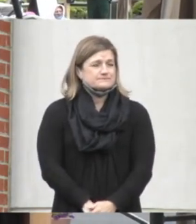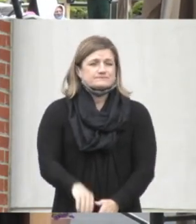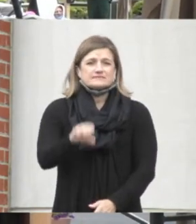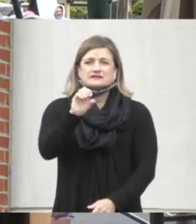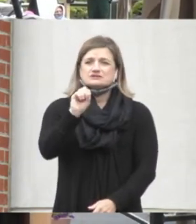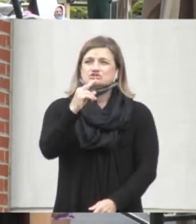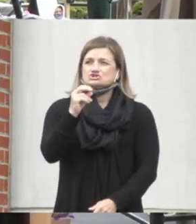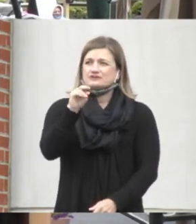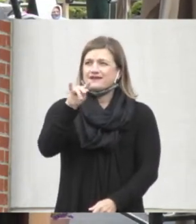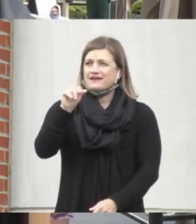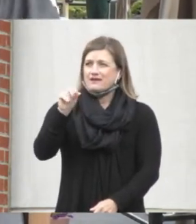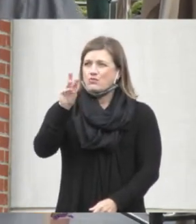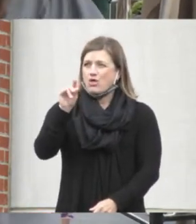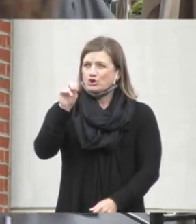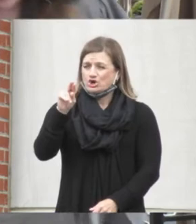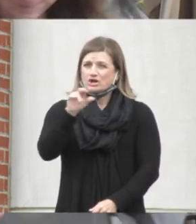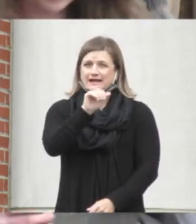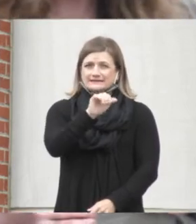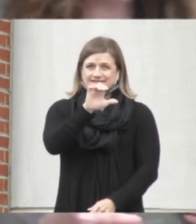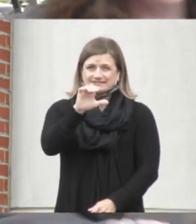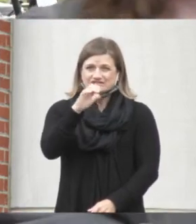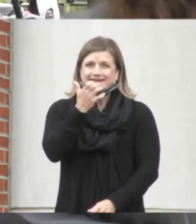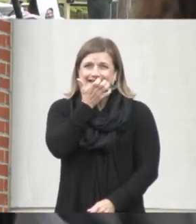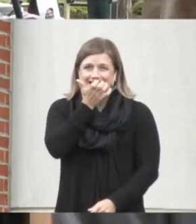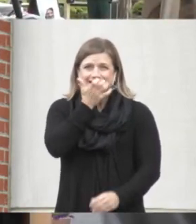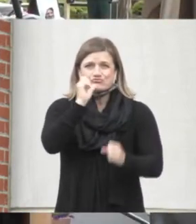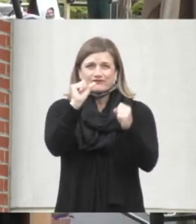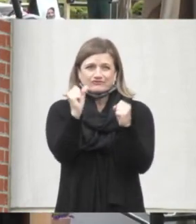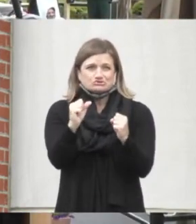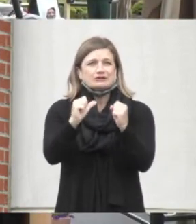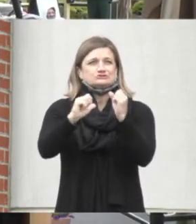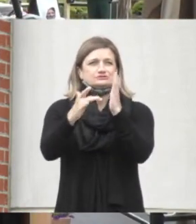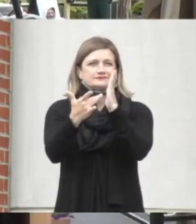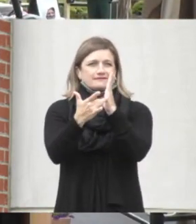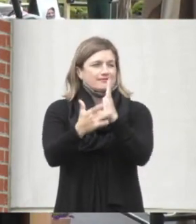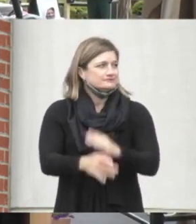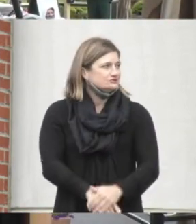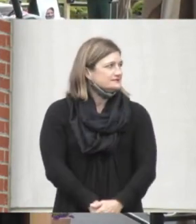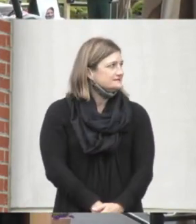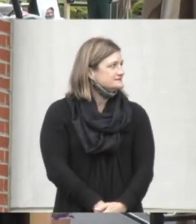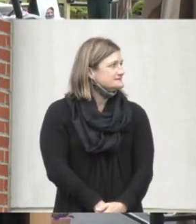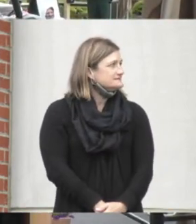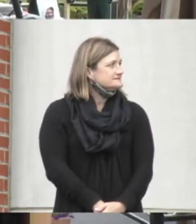Shanita Walker, Air Conditioning, Heating, and Refrigeration Technology.